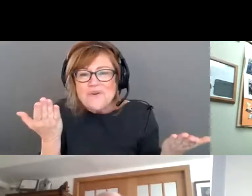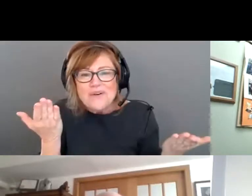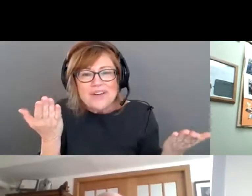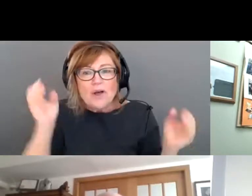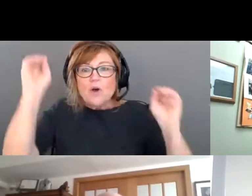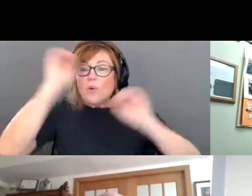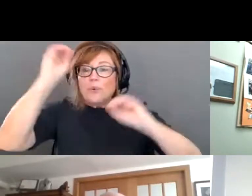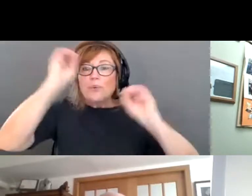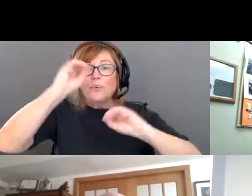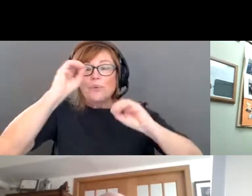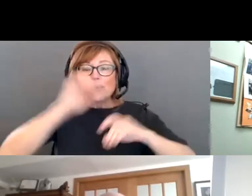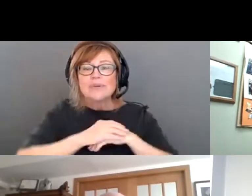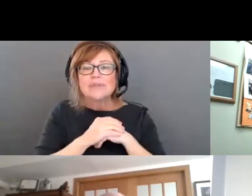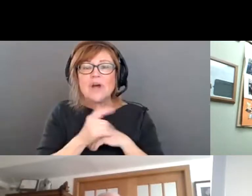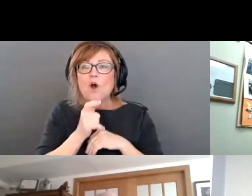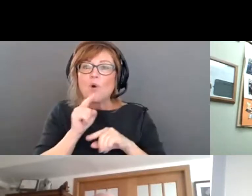if